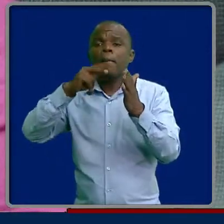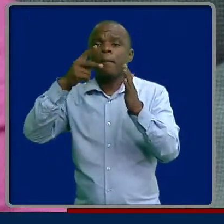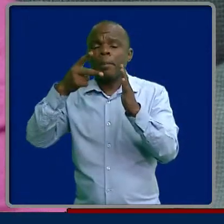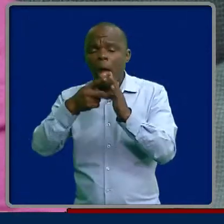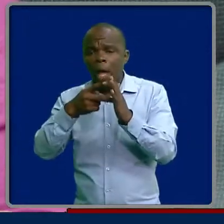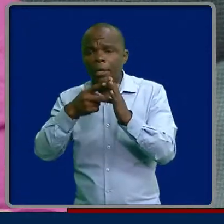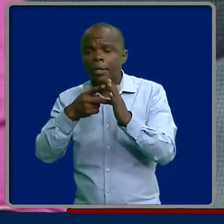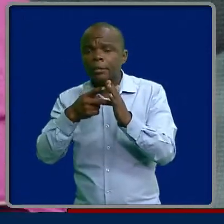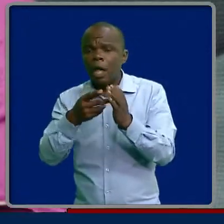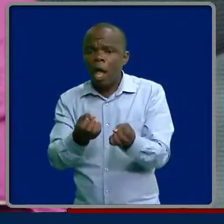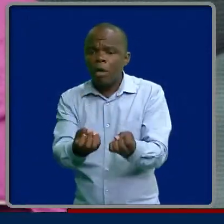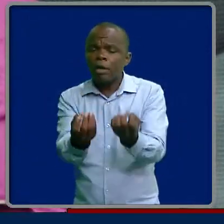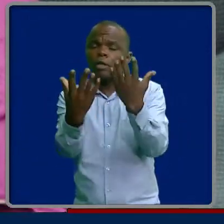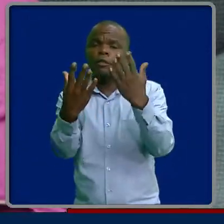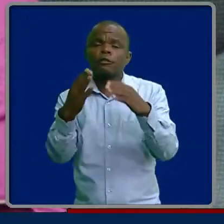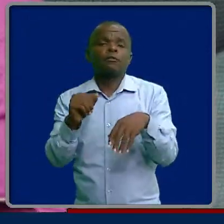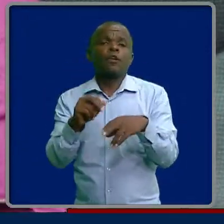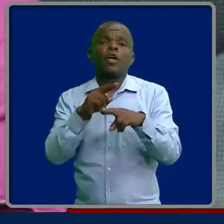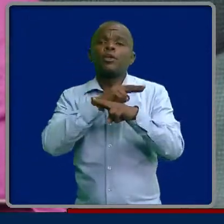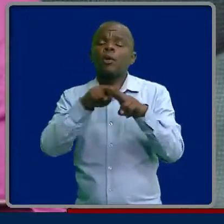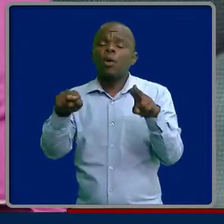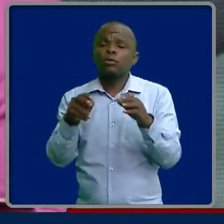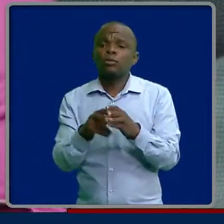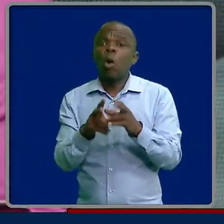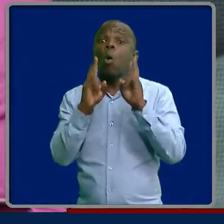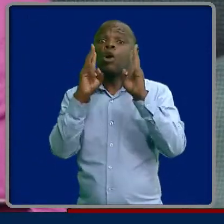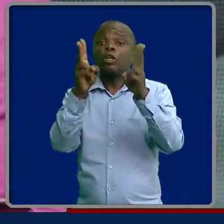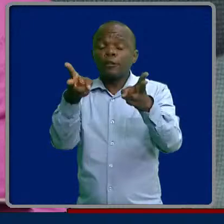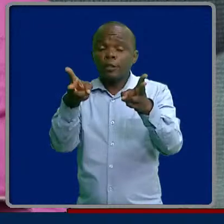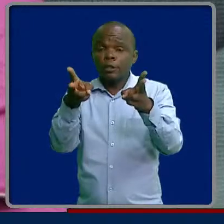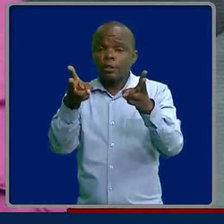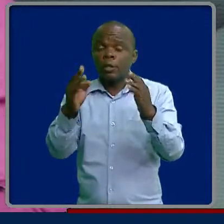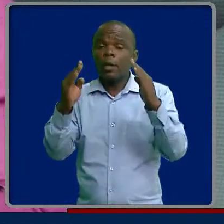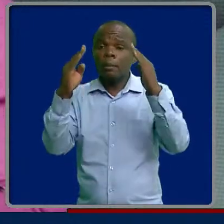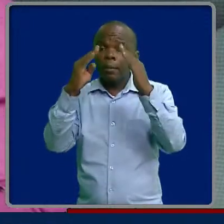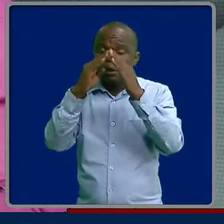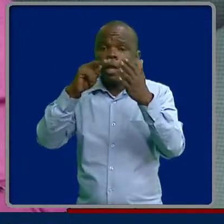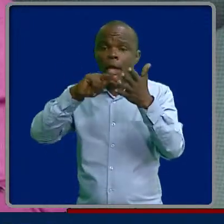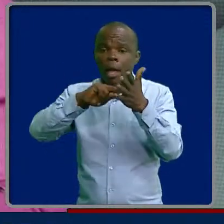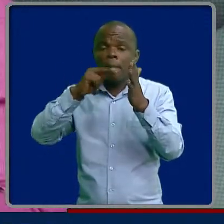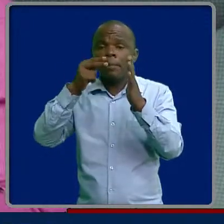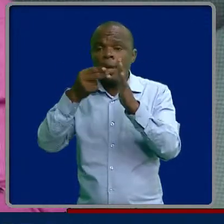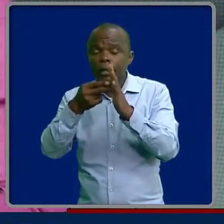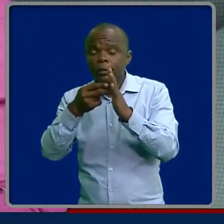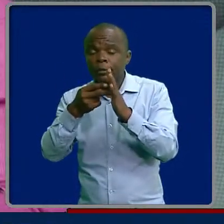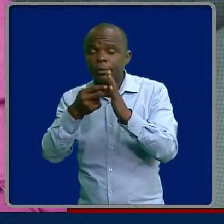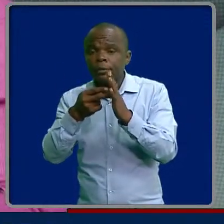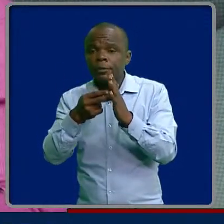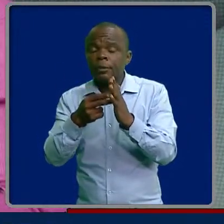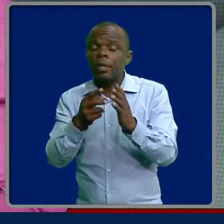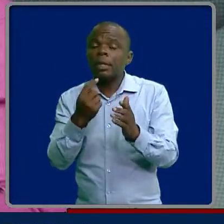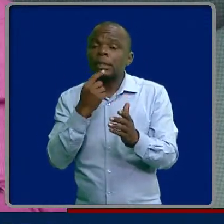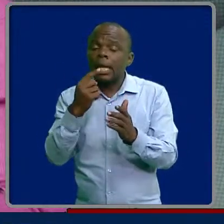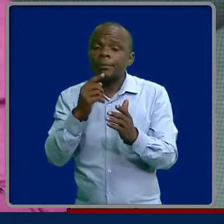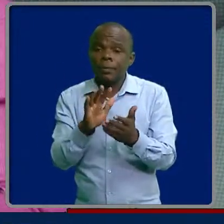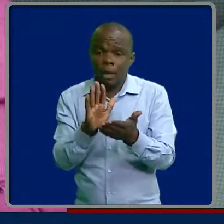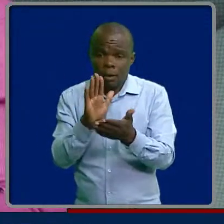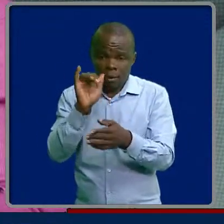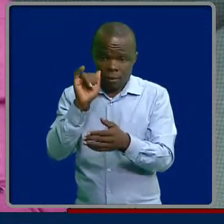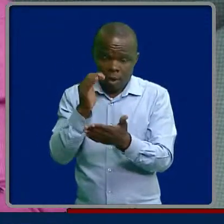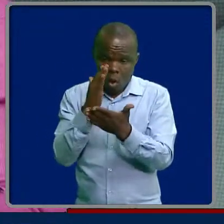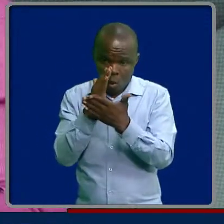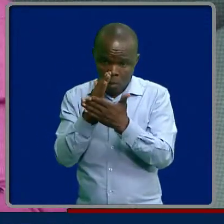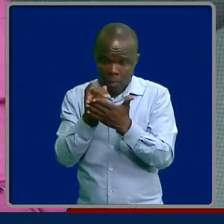assignment ngidawubuya kini sesinasisagadza impendulo kube sekuvela lokunye lokuphuthumako. She says